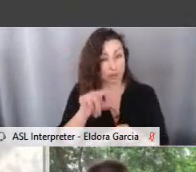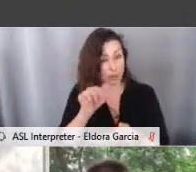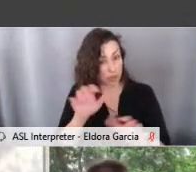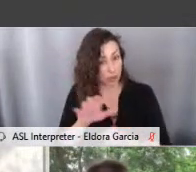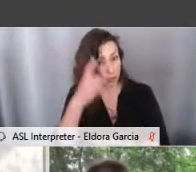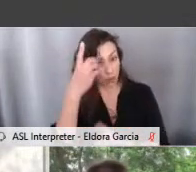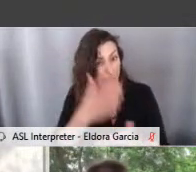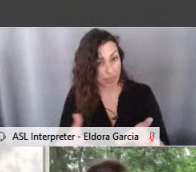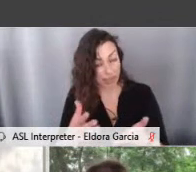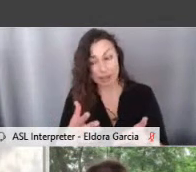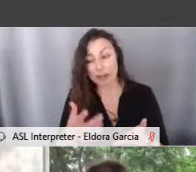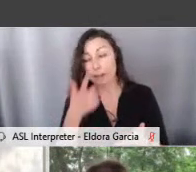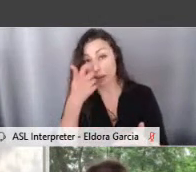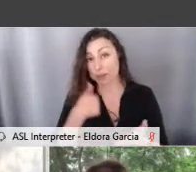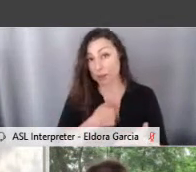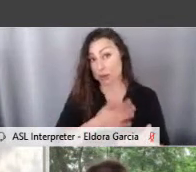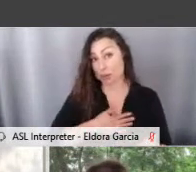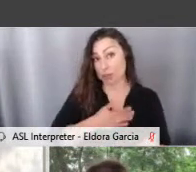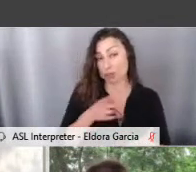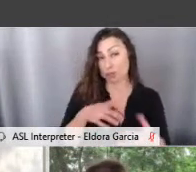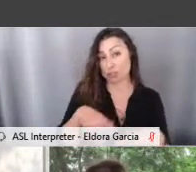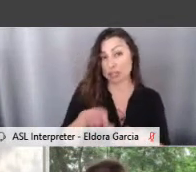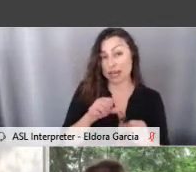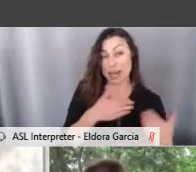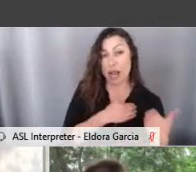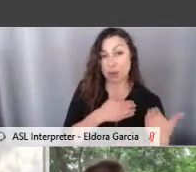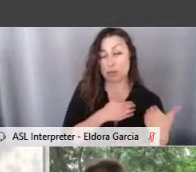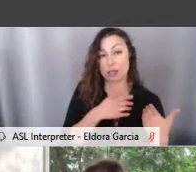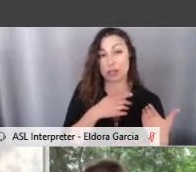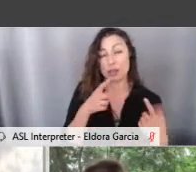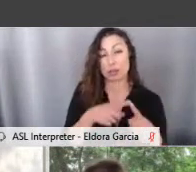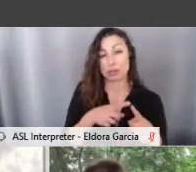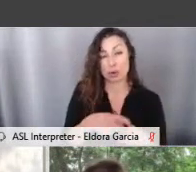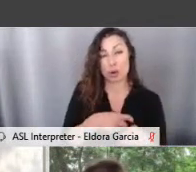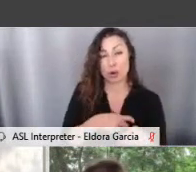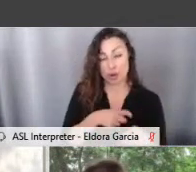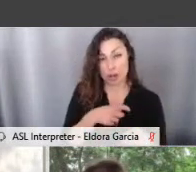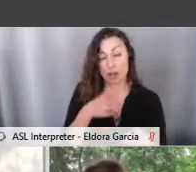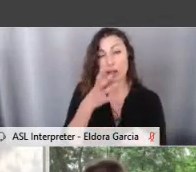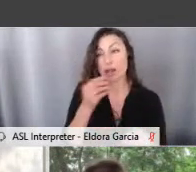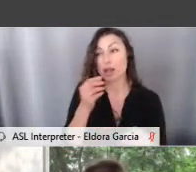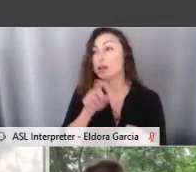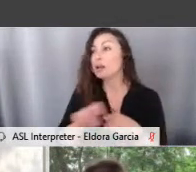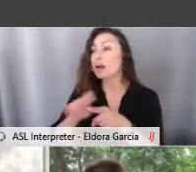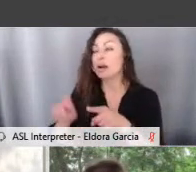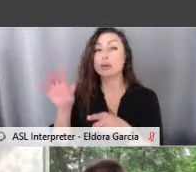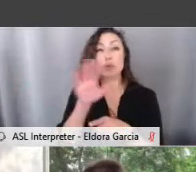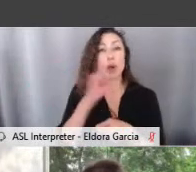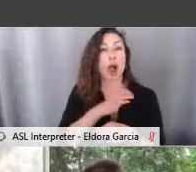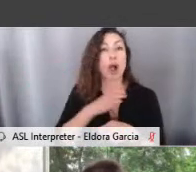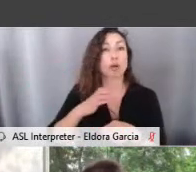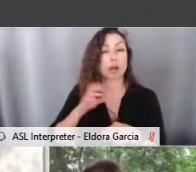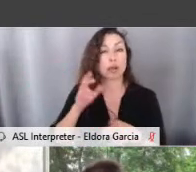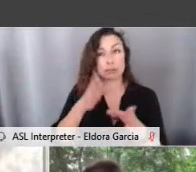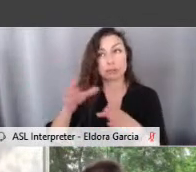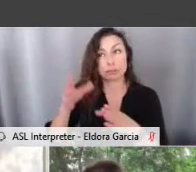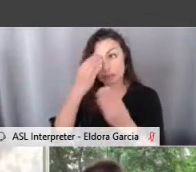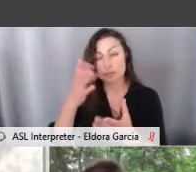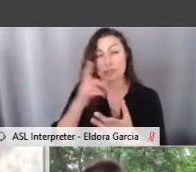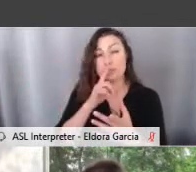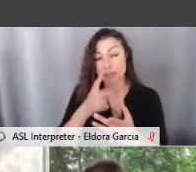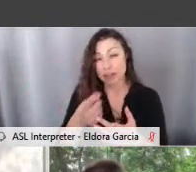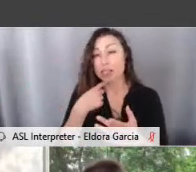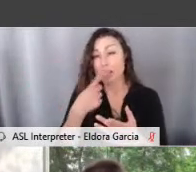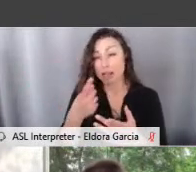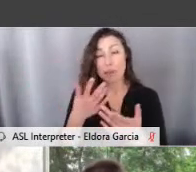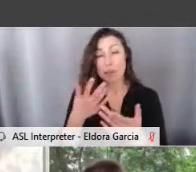thing, because we appreciate your taking accountability, it would be to call your congressional delegates and let them know how